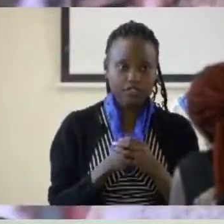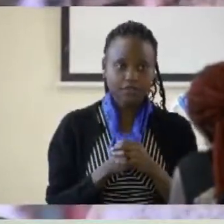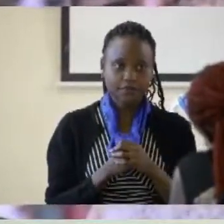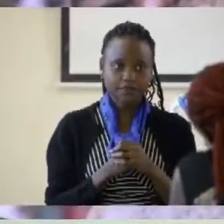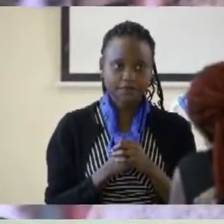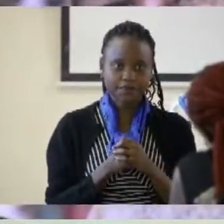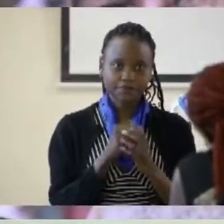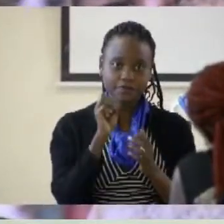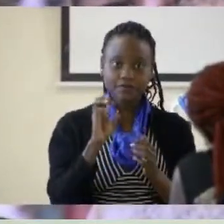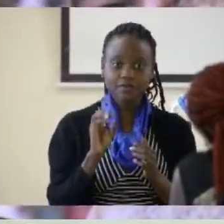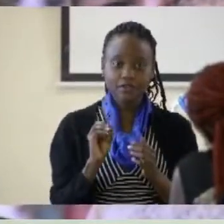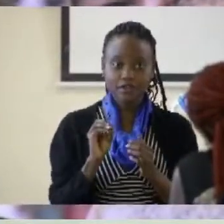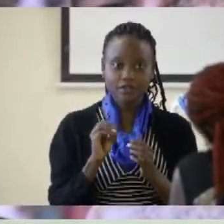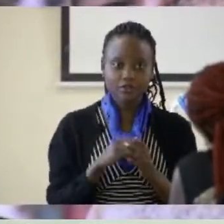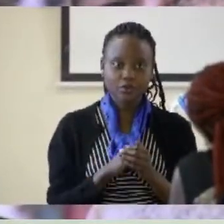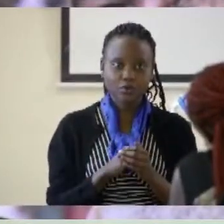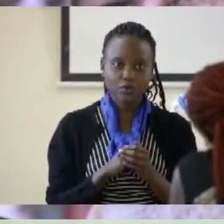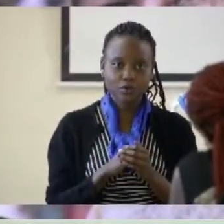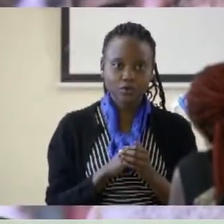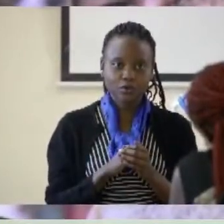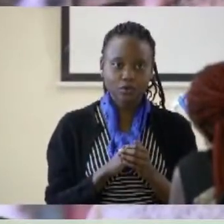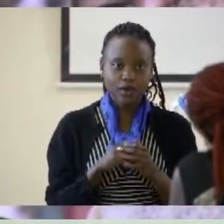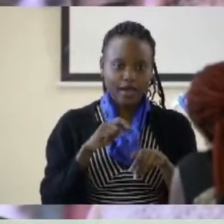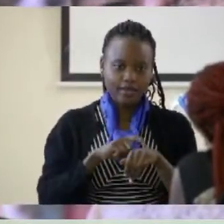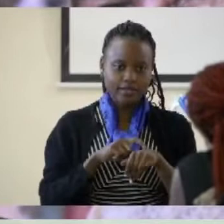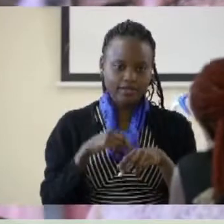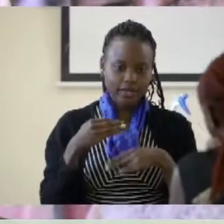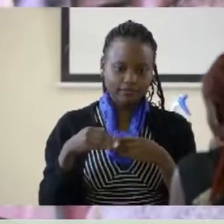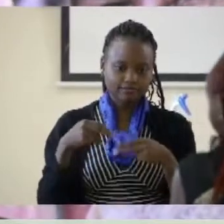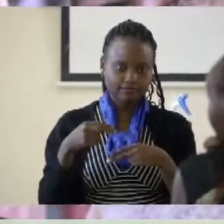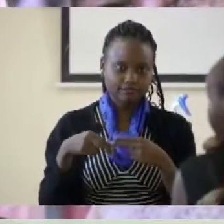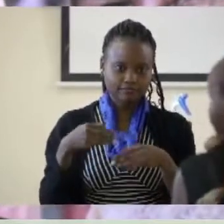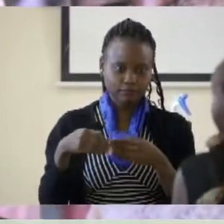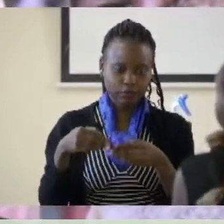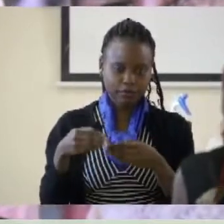So along the way,